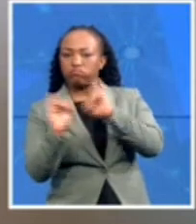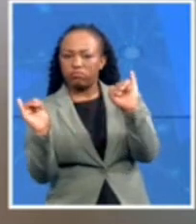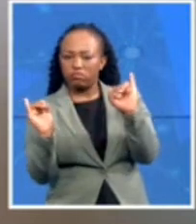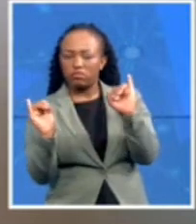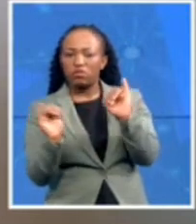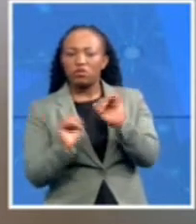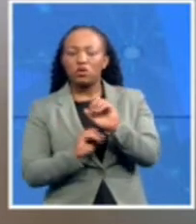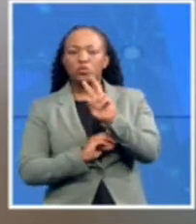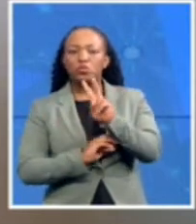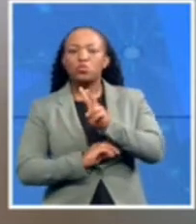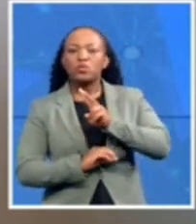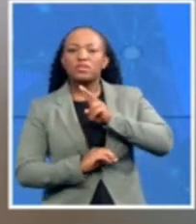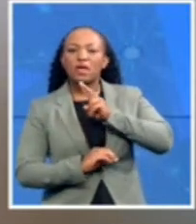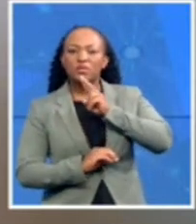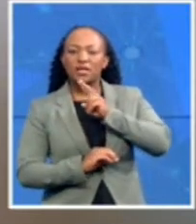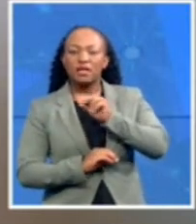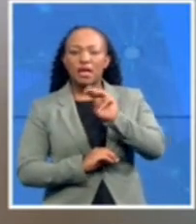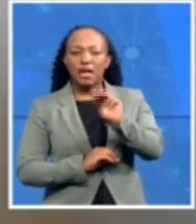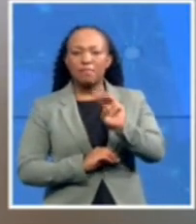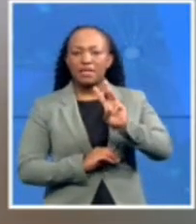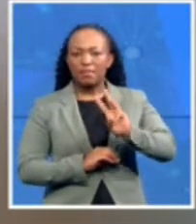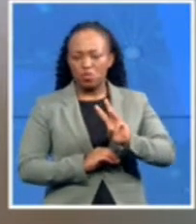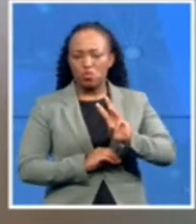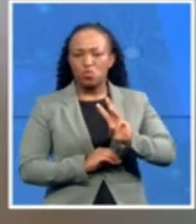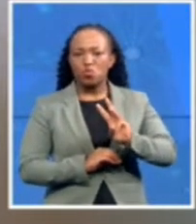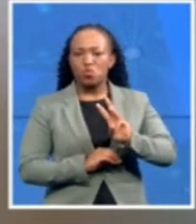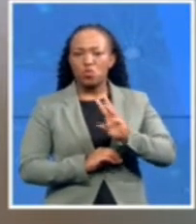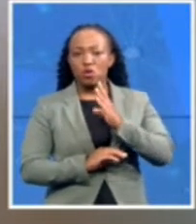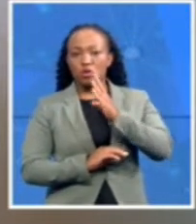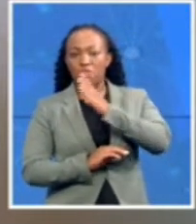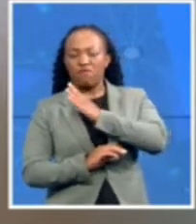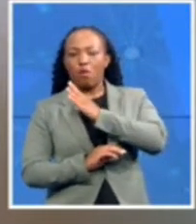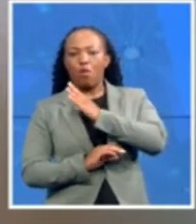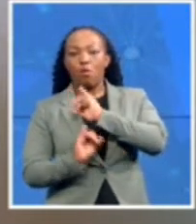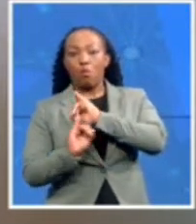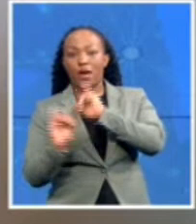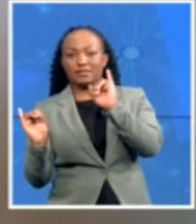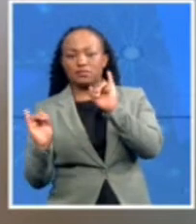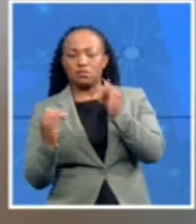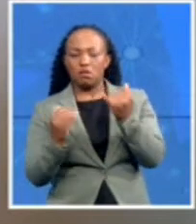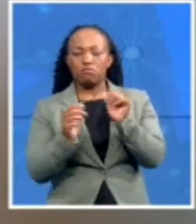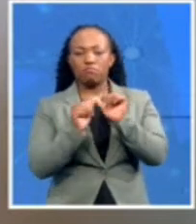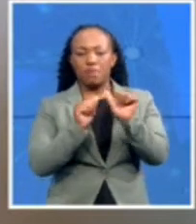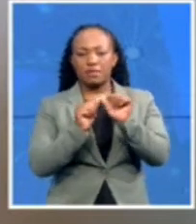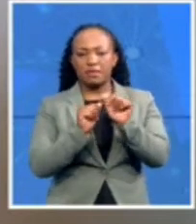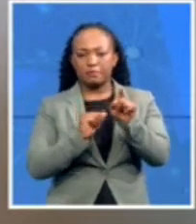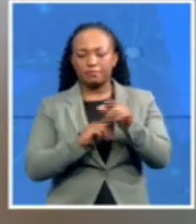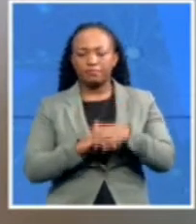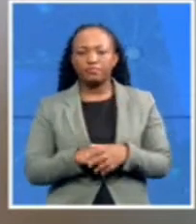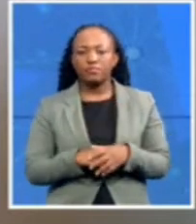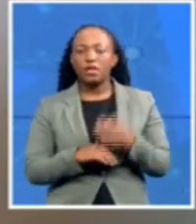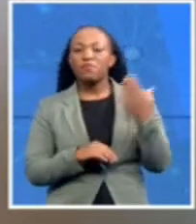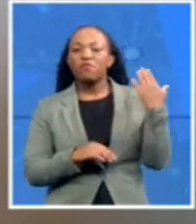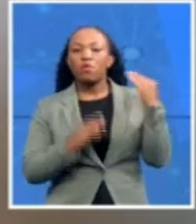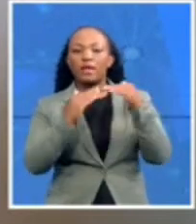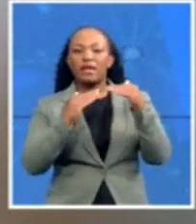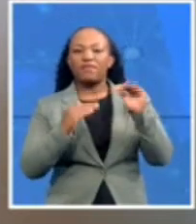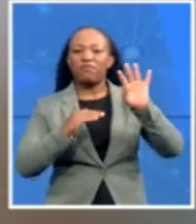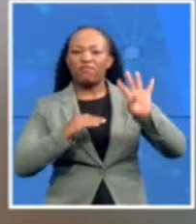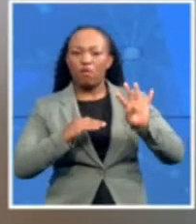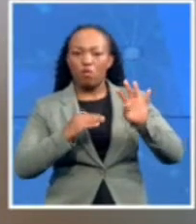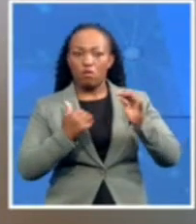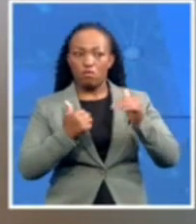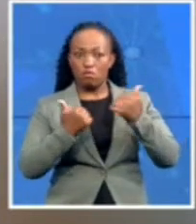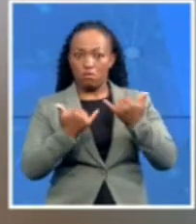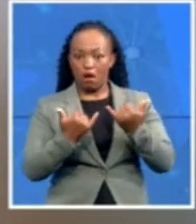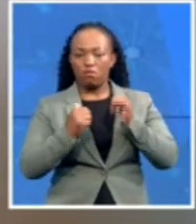better than when we were in the midst of stage 4 load shedding. So again, a good performance to recover